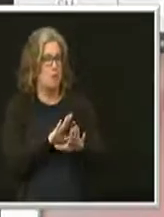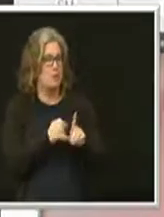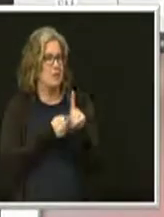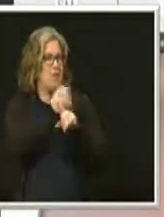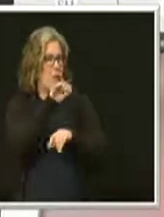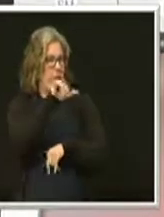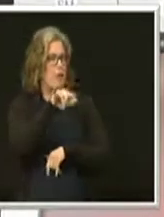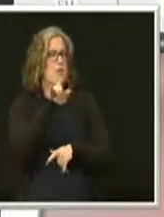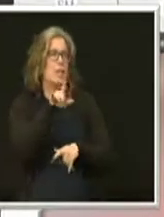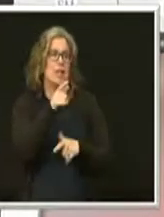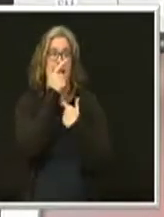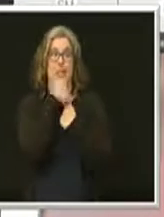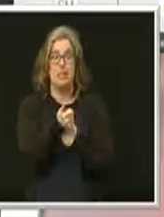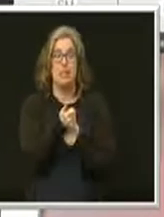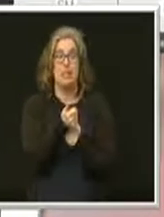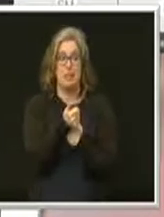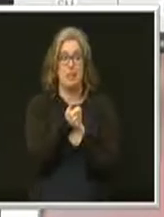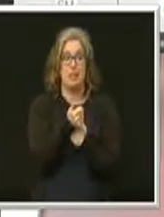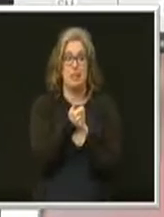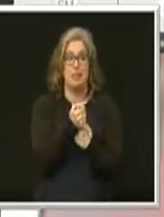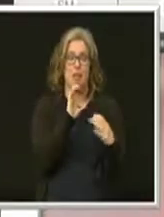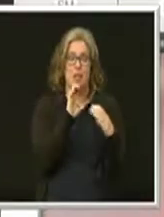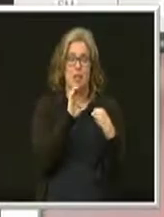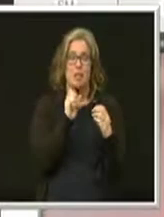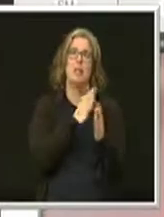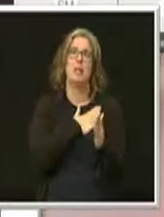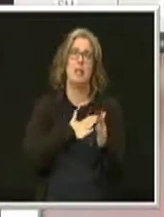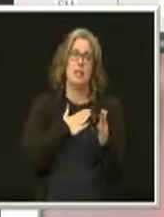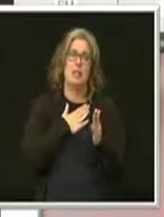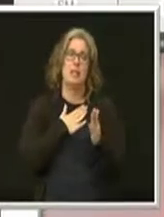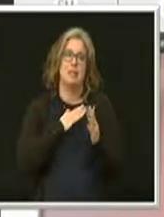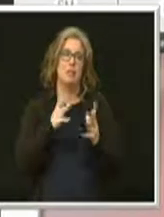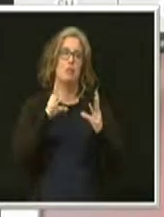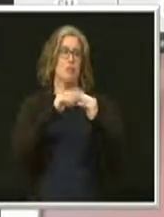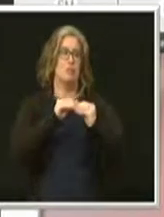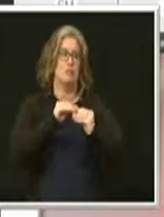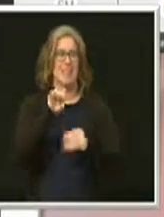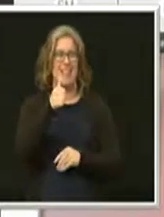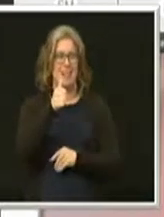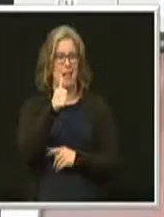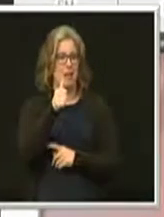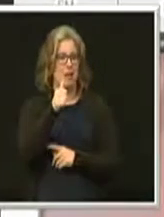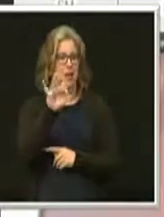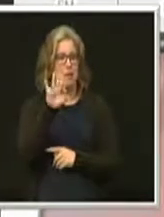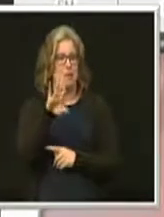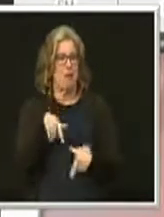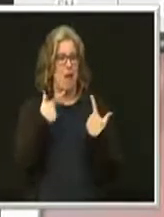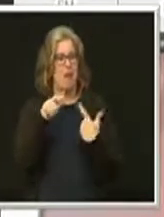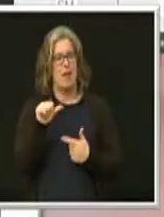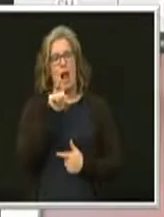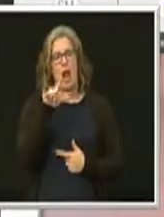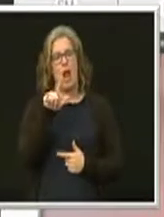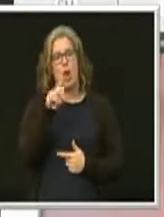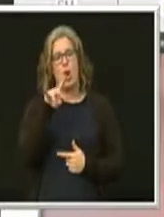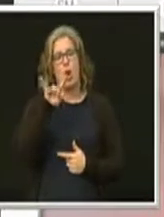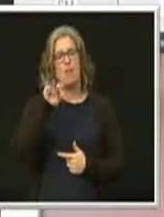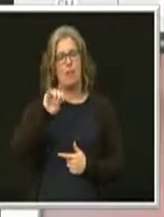going to be a really interesting conversation. So please join us at 10 o'clock on Facebook Live at Louisville Mayor,